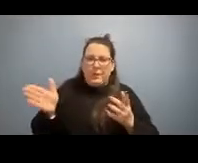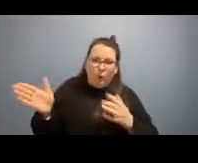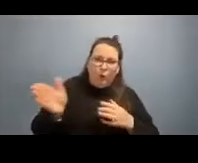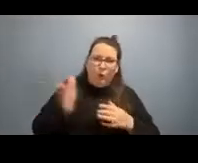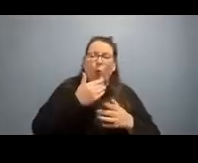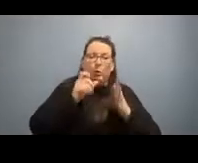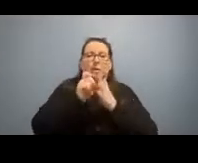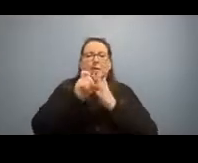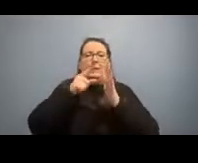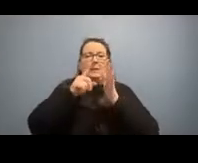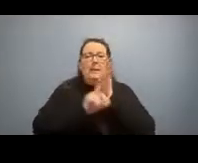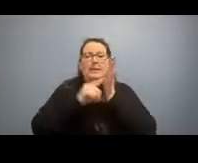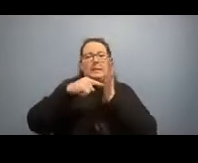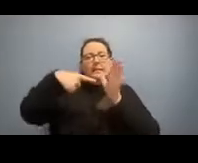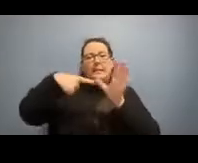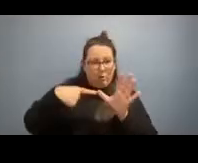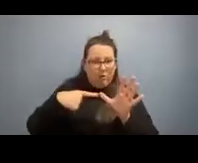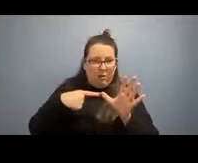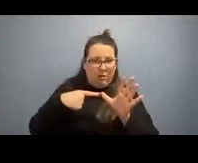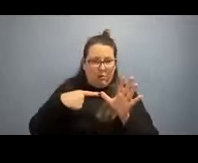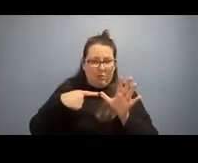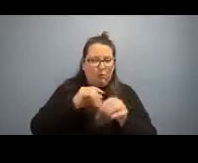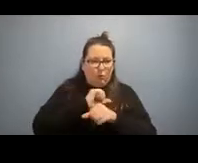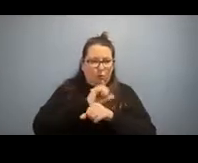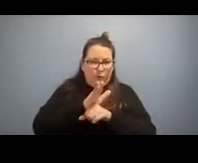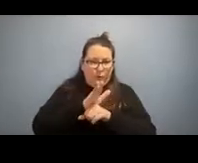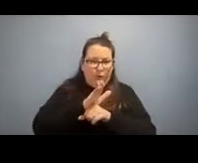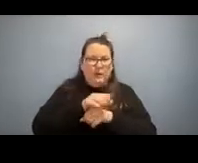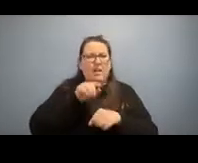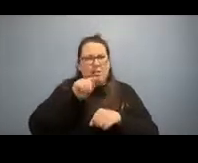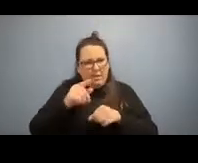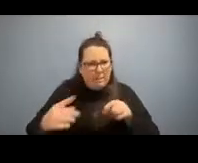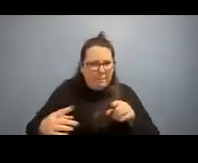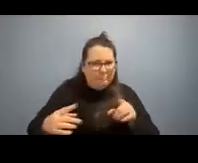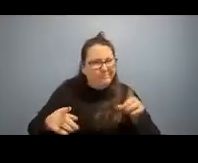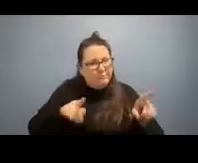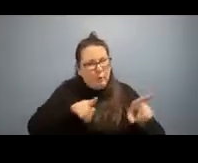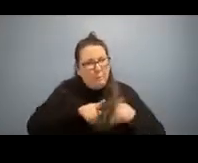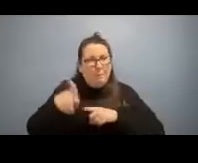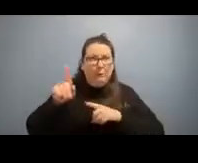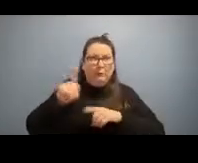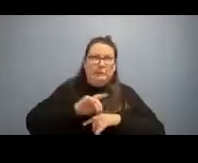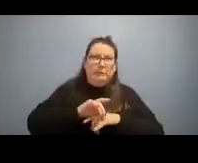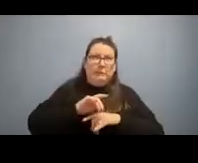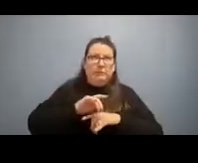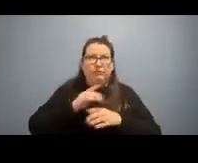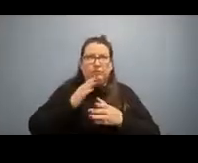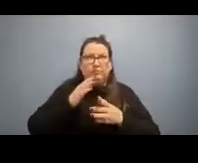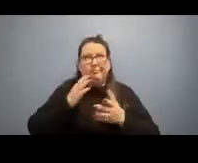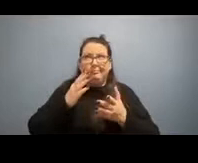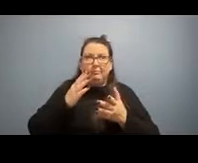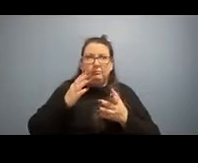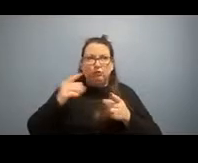Delta variant of concern. And the main challenge with this is that it is far more infectious than